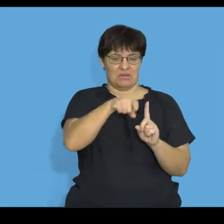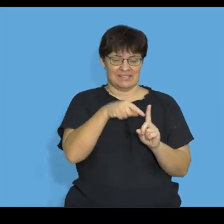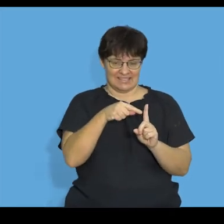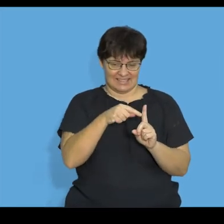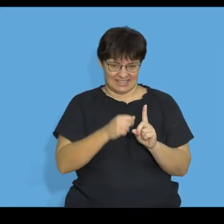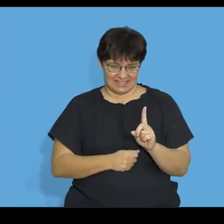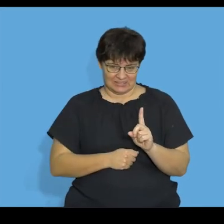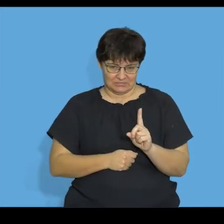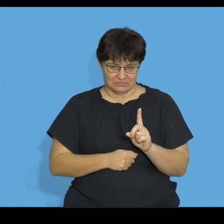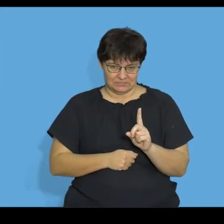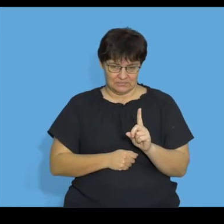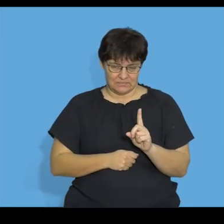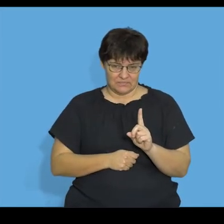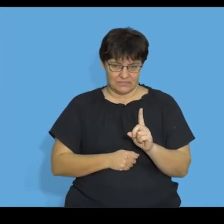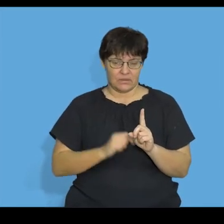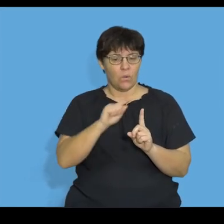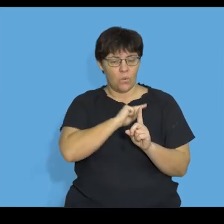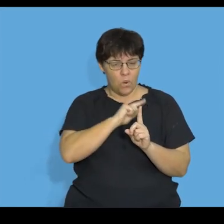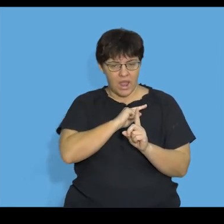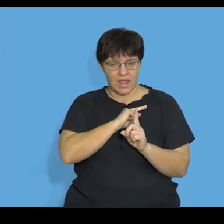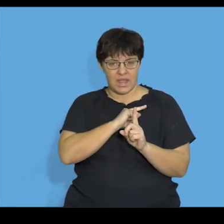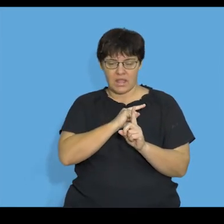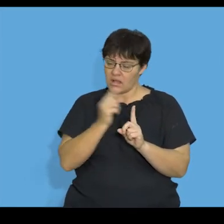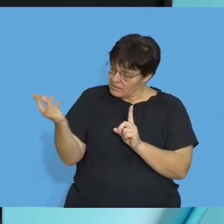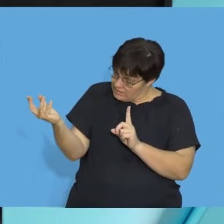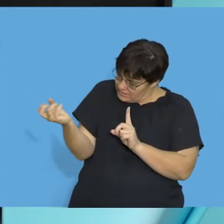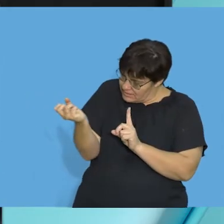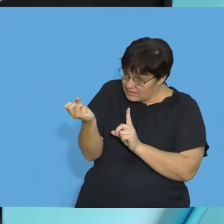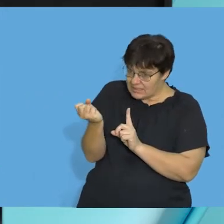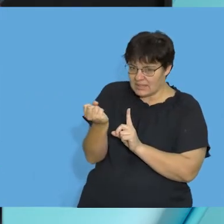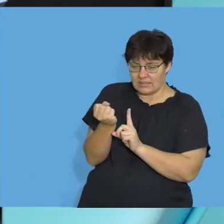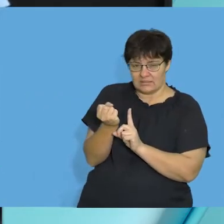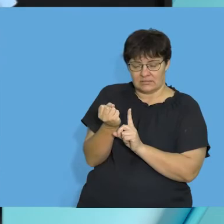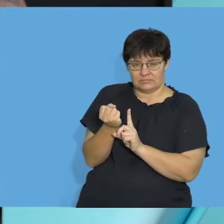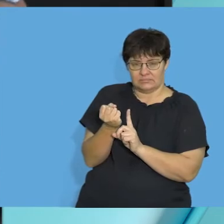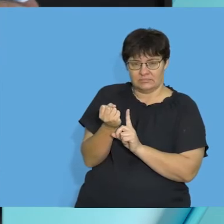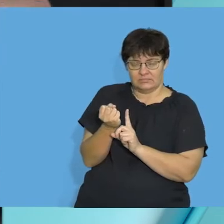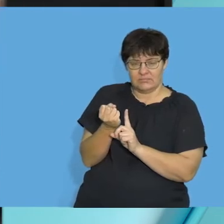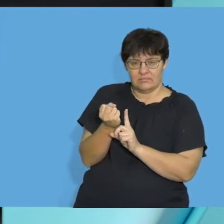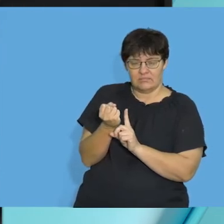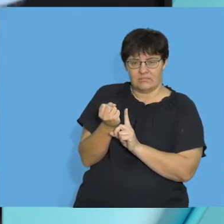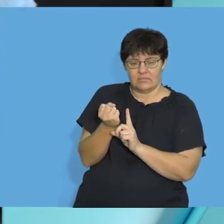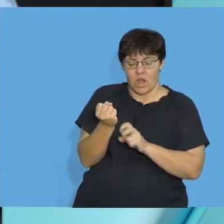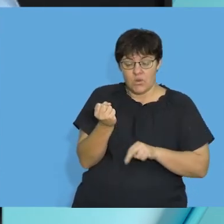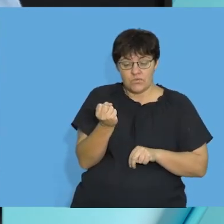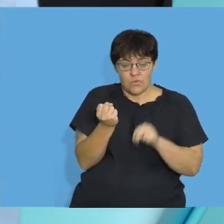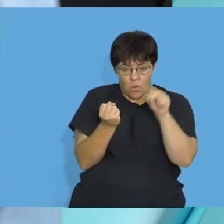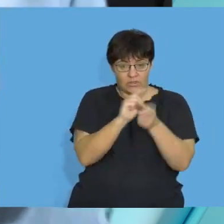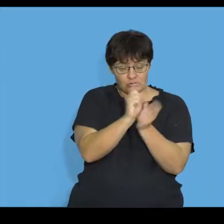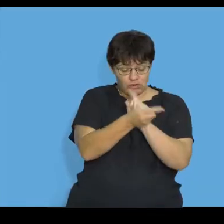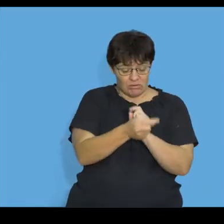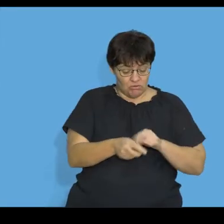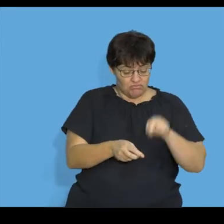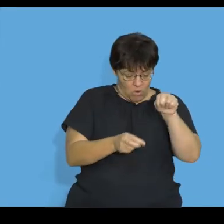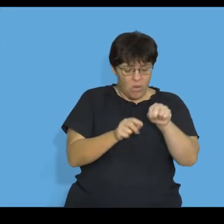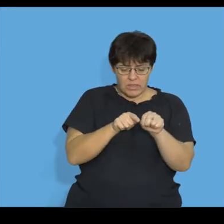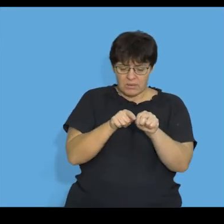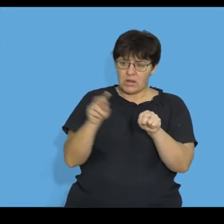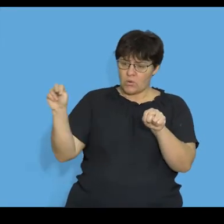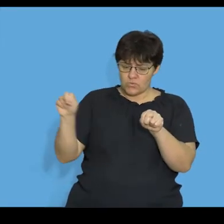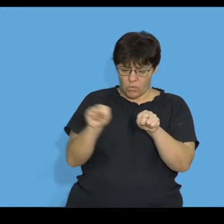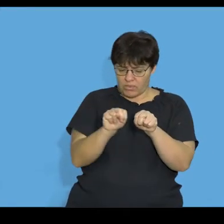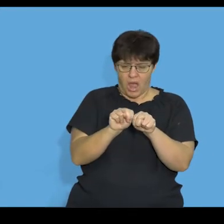the south pole is going to attract the north pole. The north pole, they will repel each other. The south pole